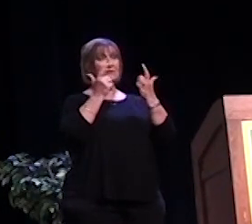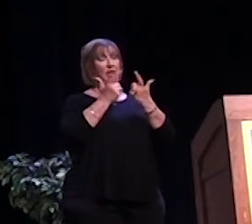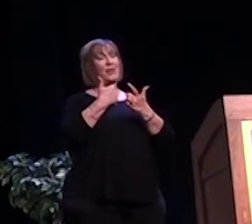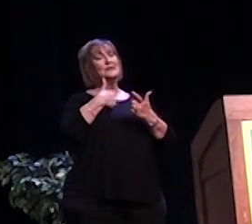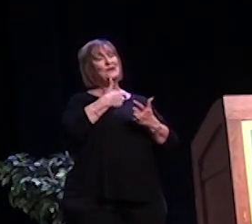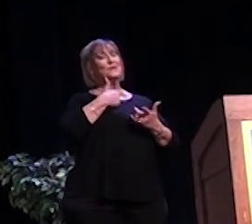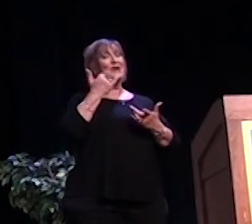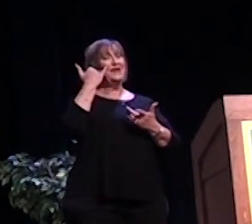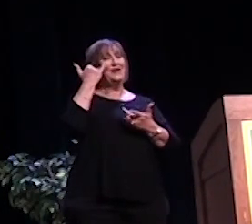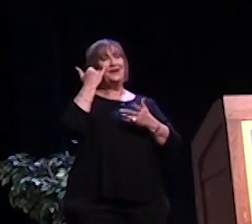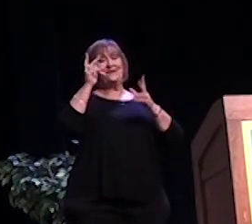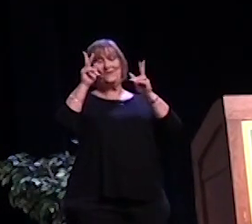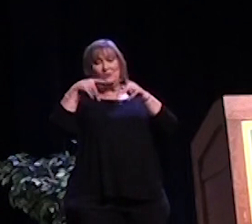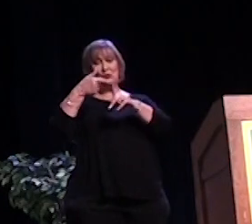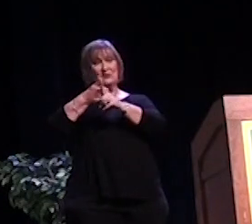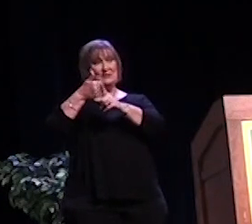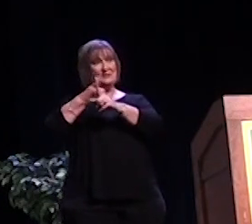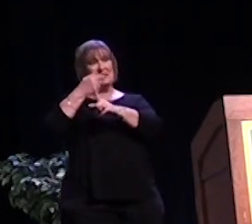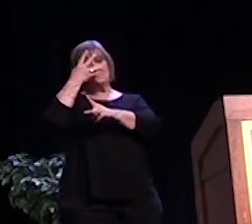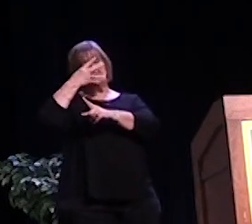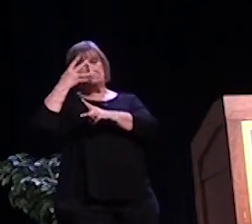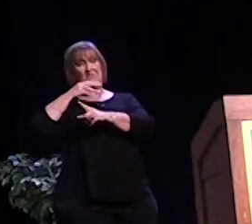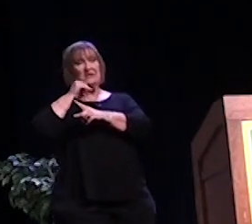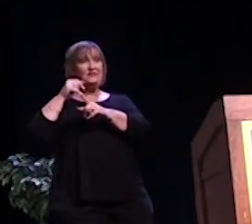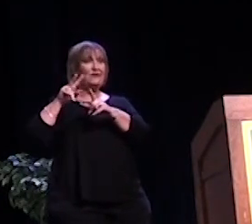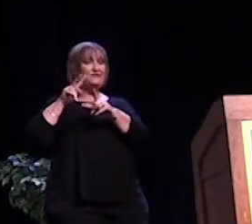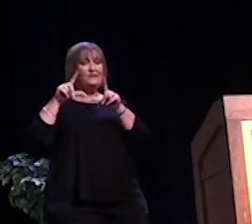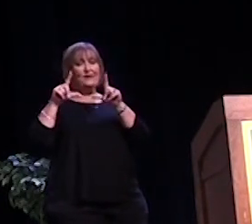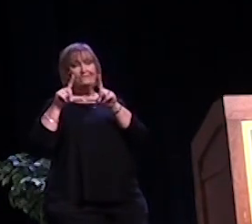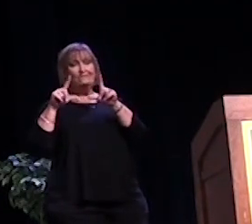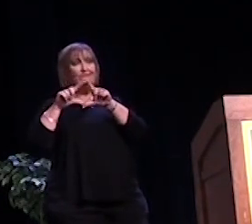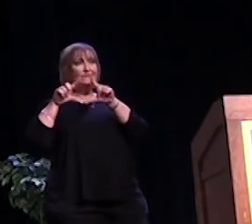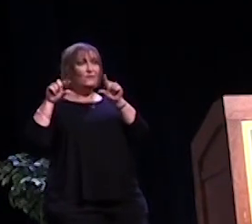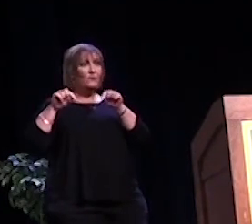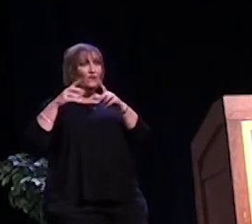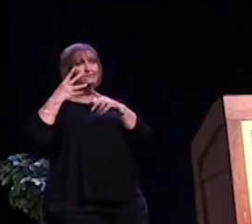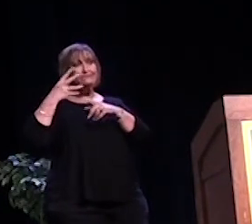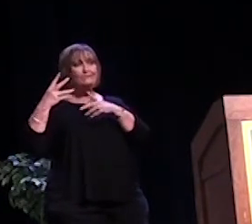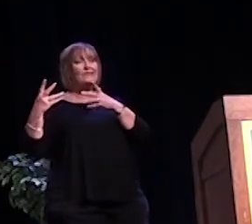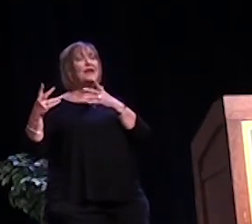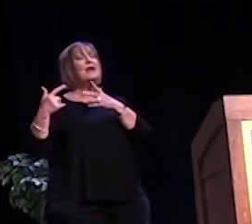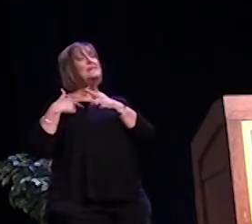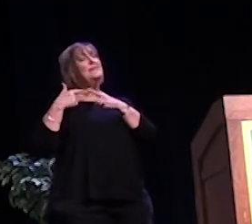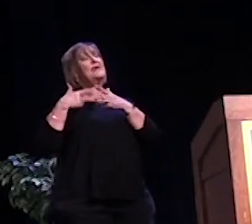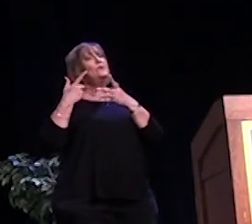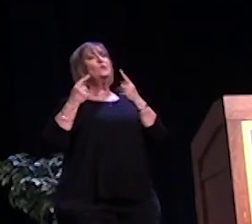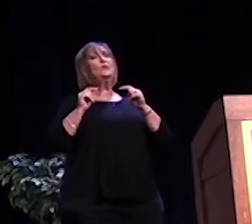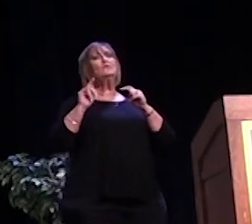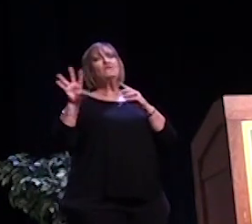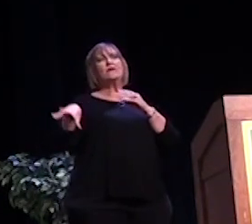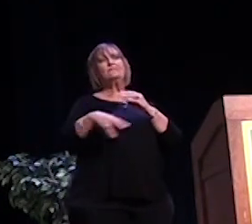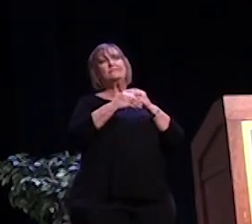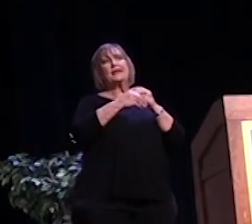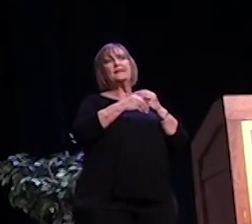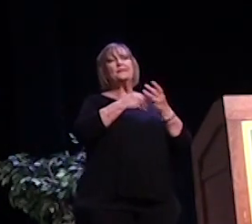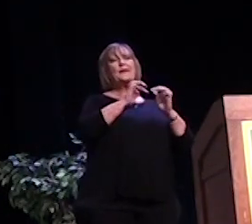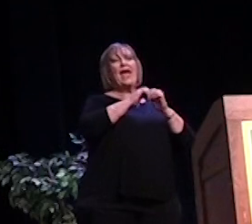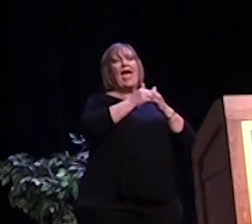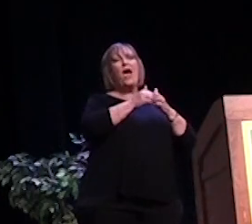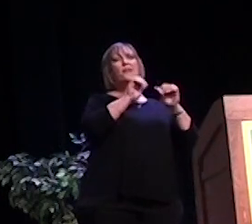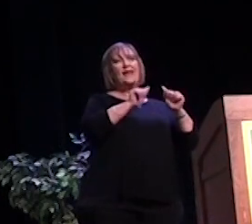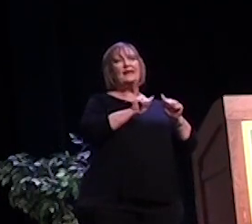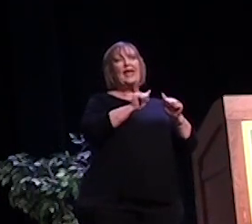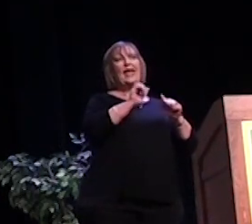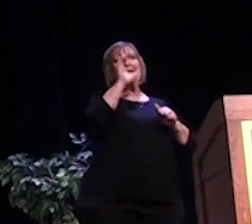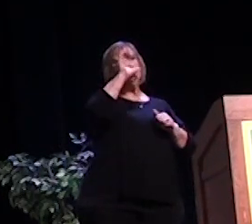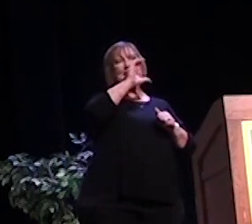is undocumented or doesn't have the services, there's certain agencies that kind of assist them, we definitely look for the resources to be able to guide them, leading to where they